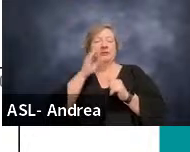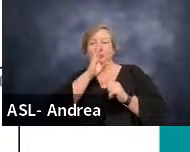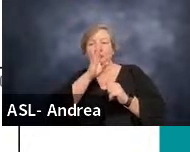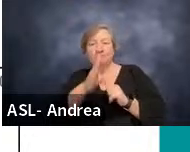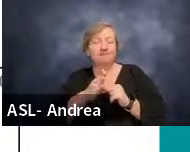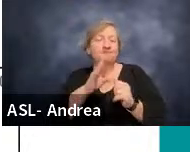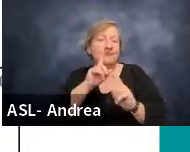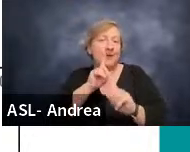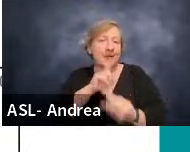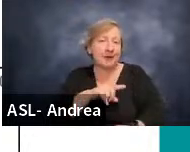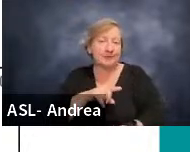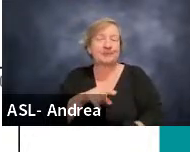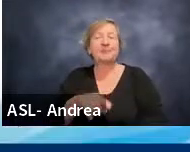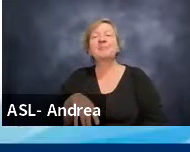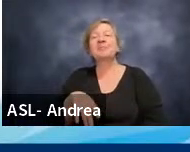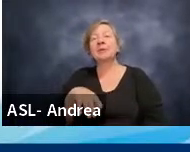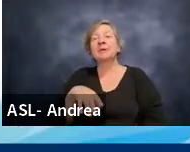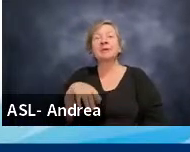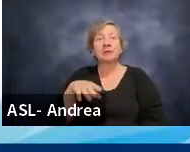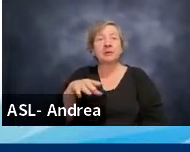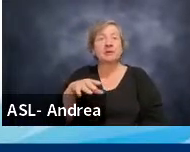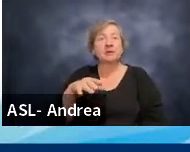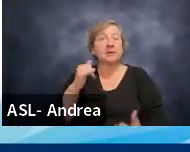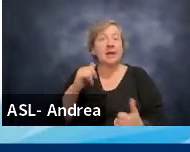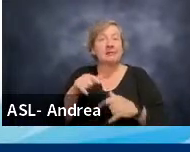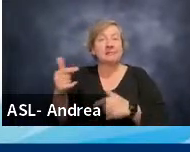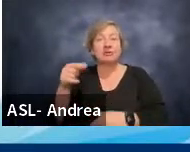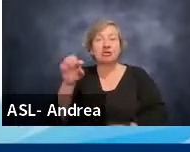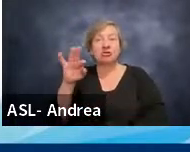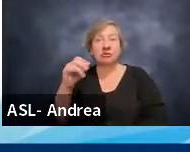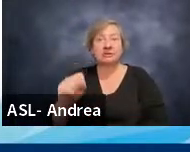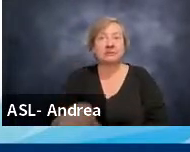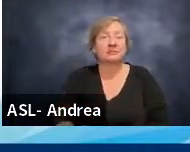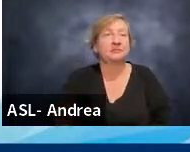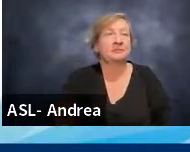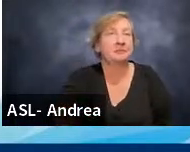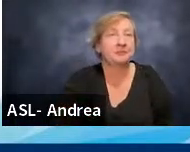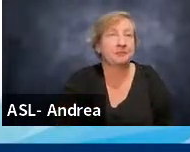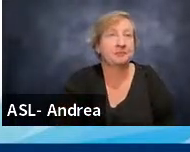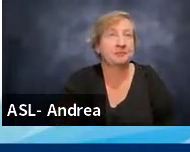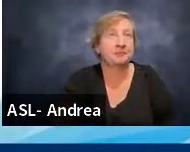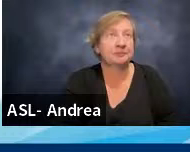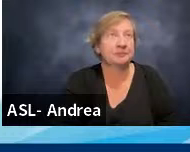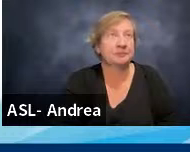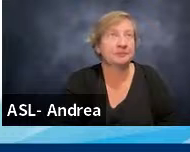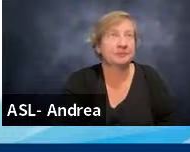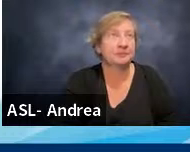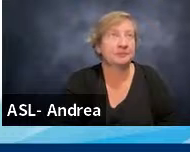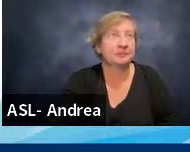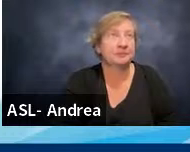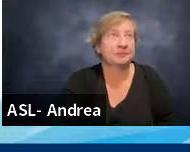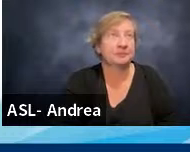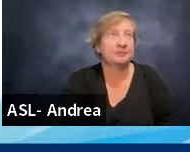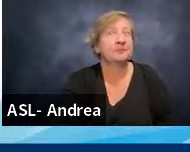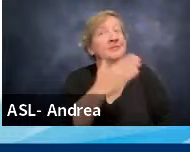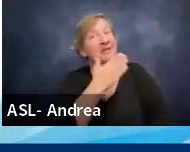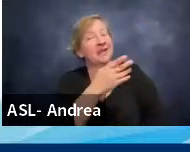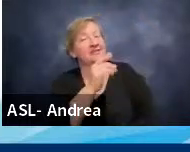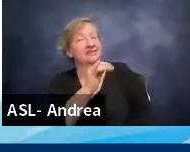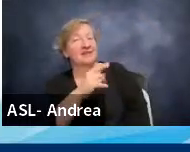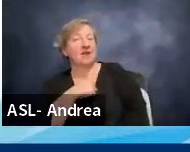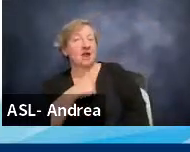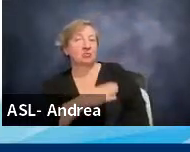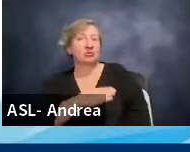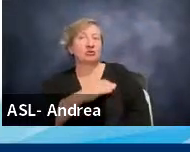can. And with that, I will turn it over to Chris. Thanks, David. Appreciate it. Again, Chris Regan with